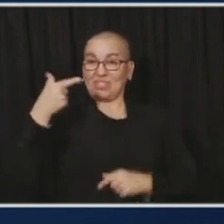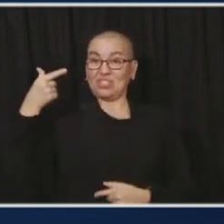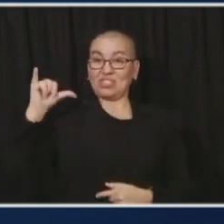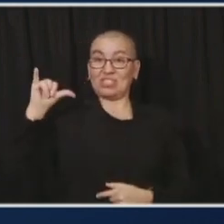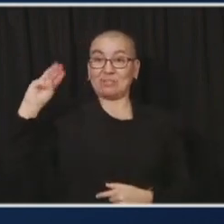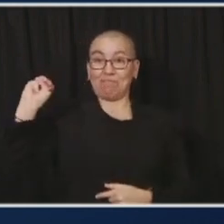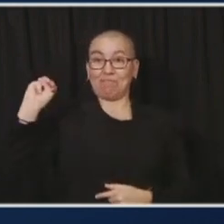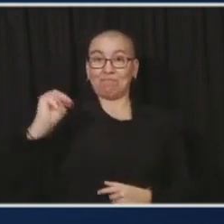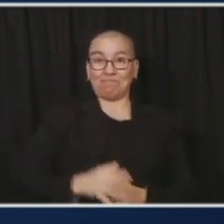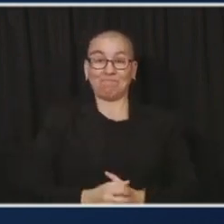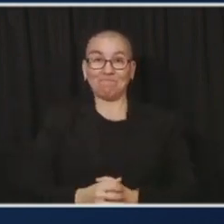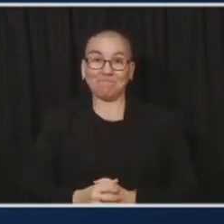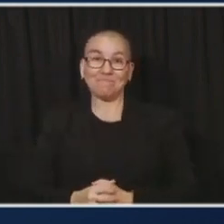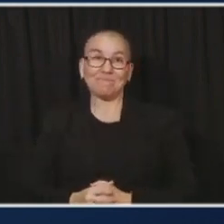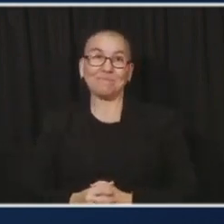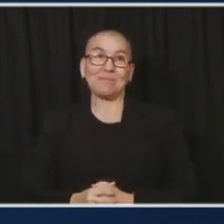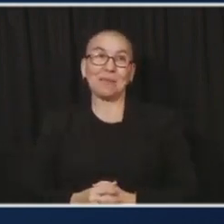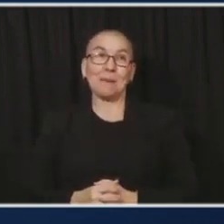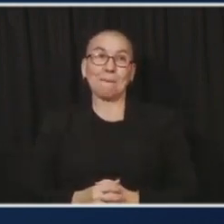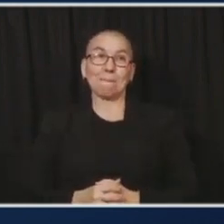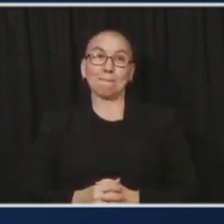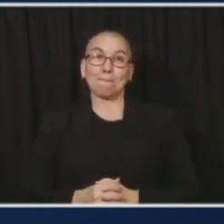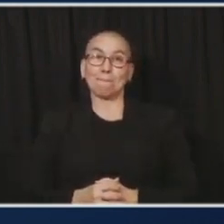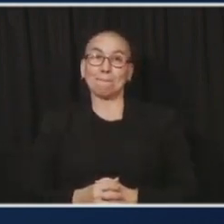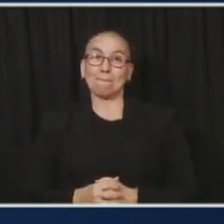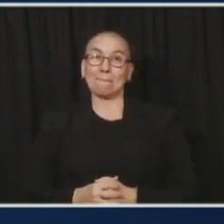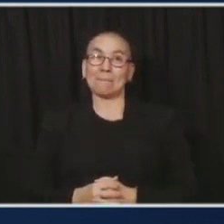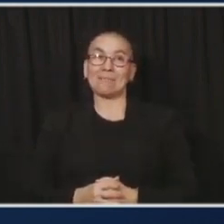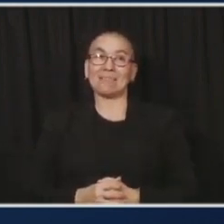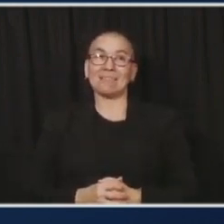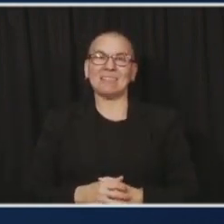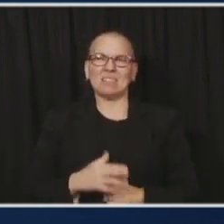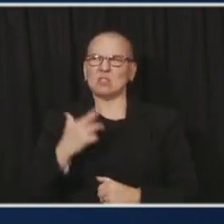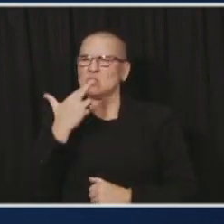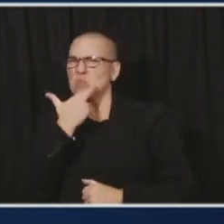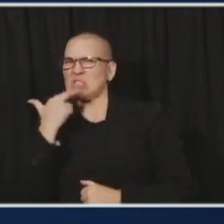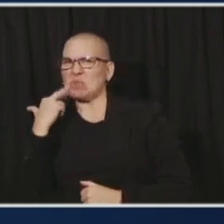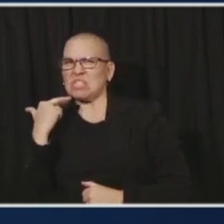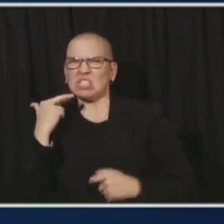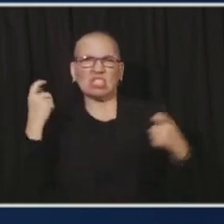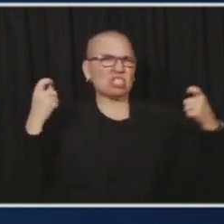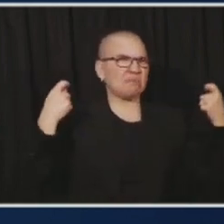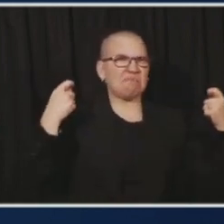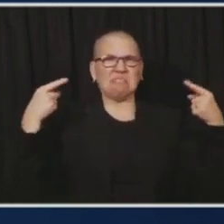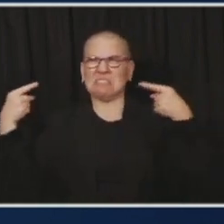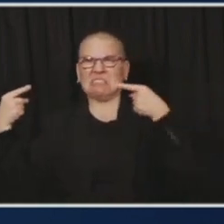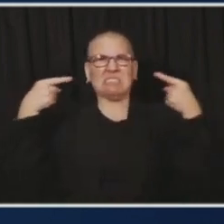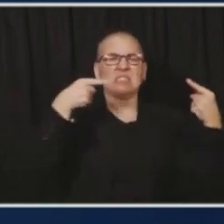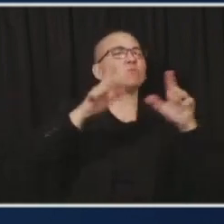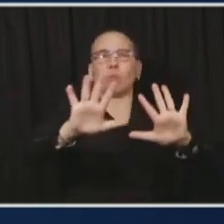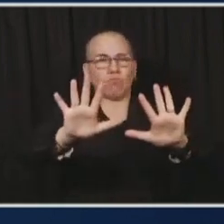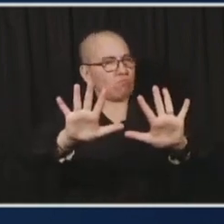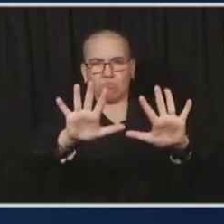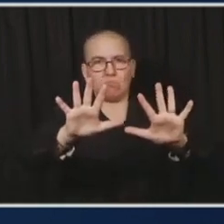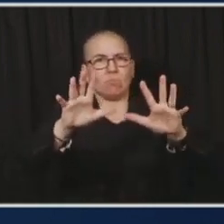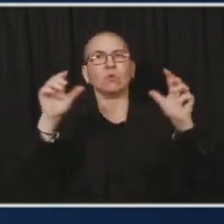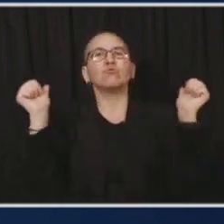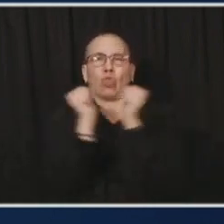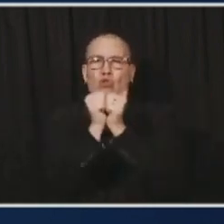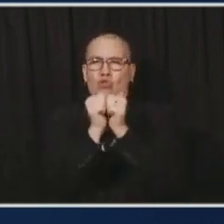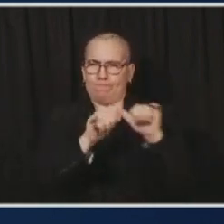versus another. We're all in this fight together. This is Minnesota's fight against COVID-19. This is Minnesota's fight to protect our healthcare